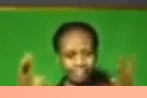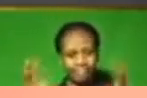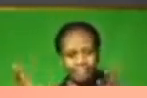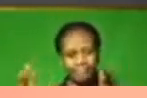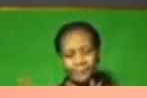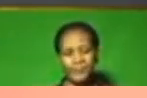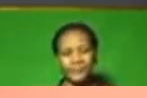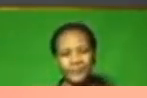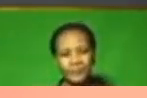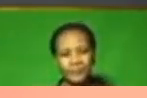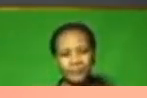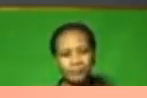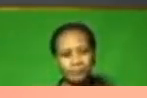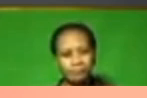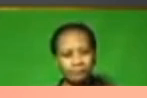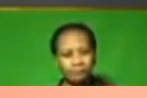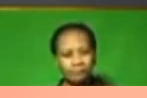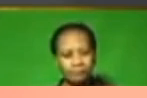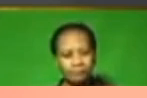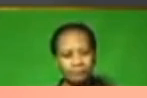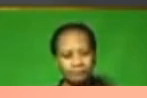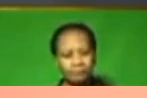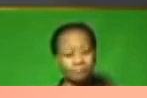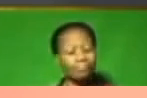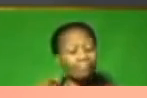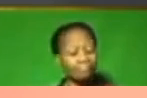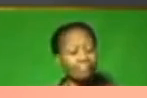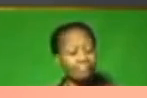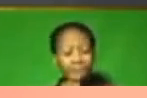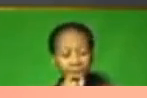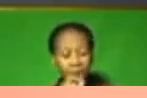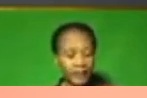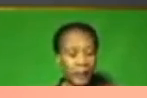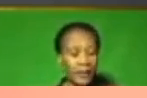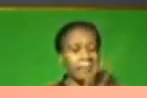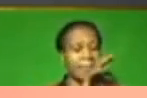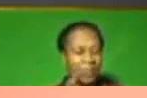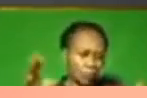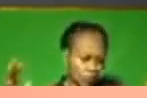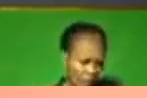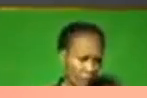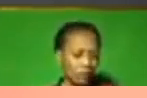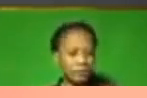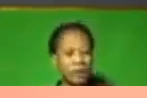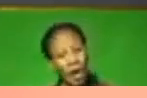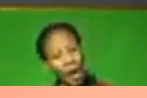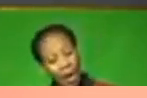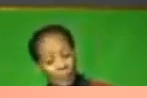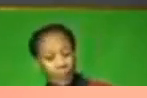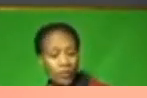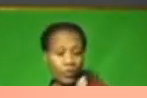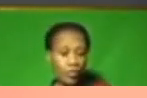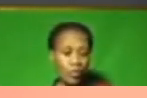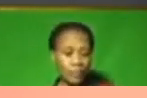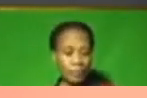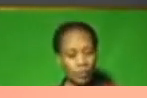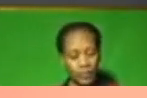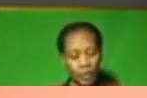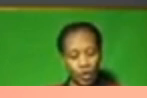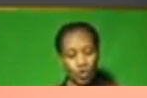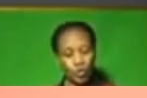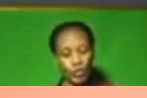And that has made a huge impact. Another initiative is the Presidential